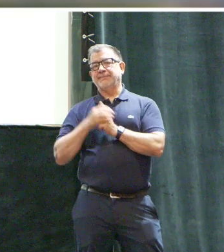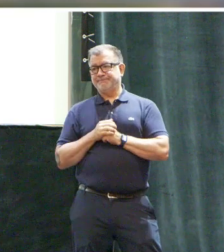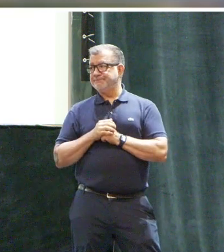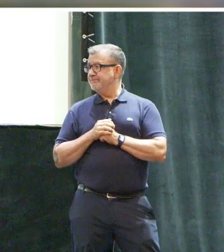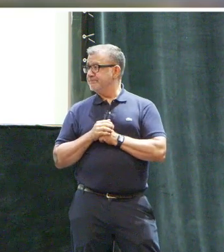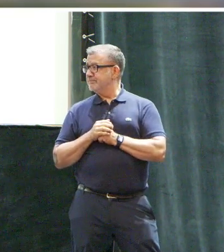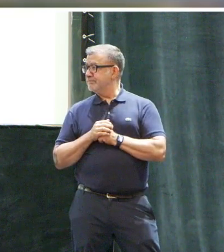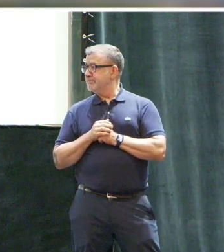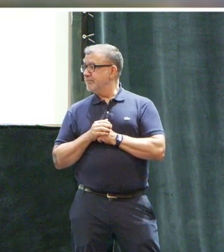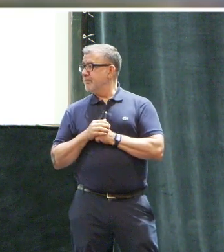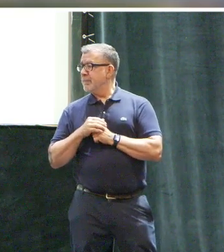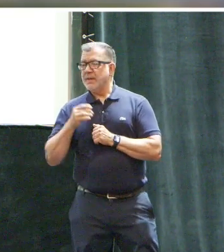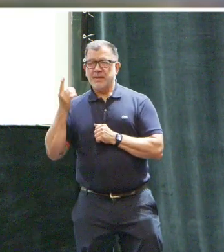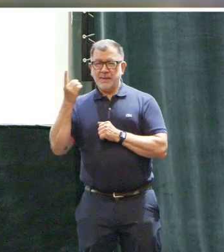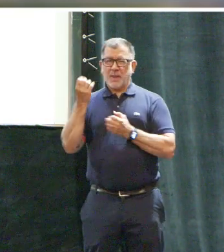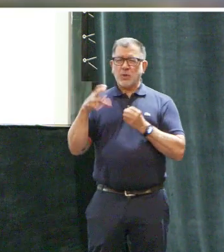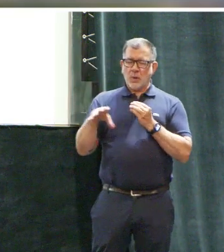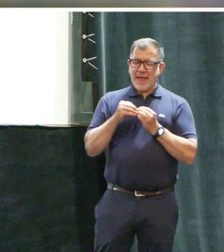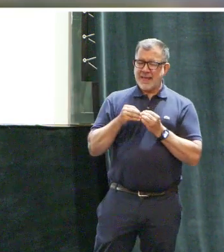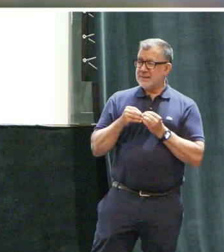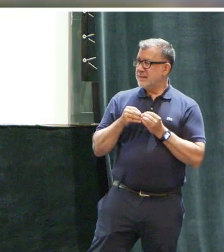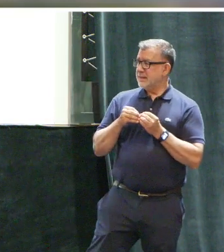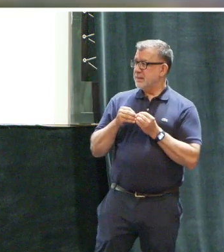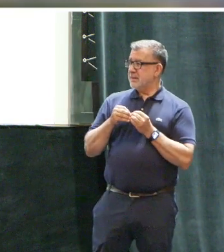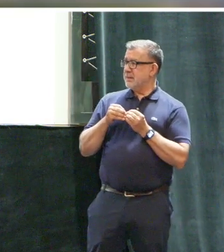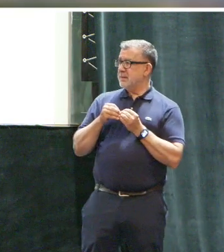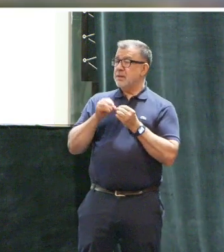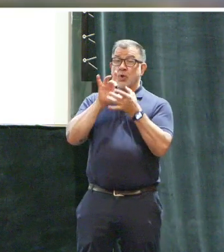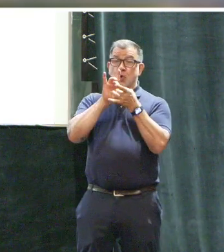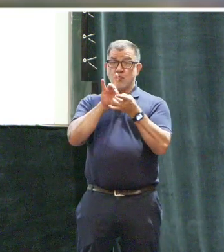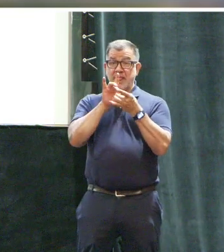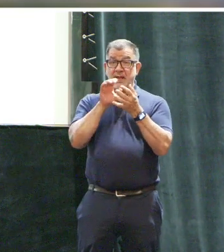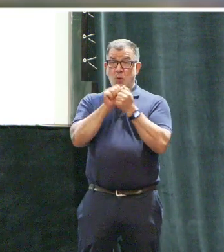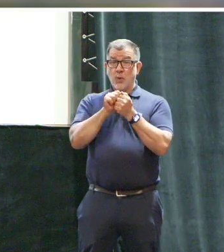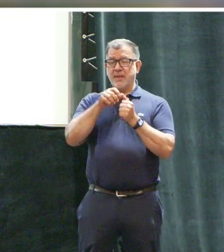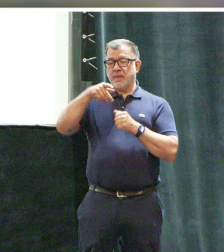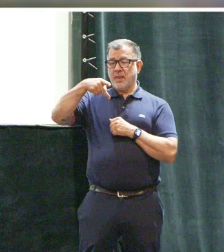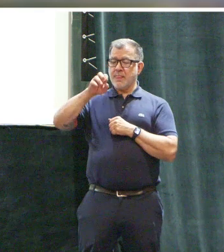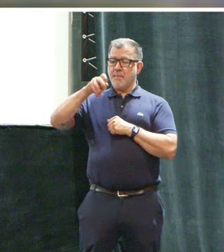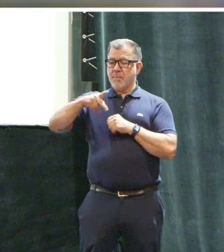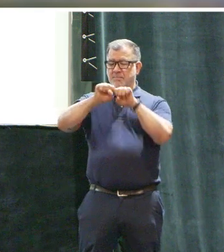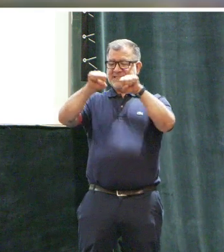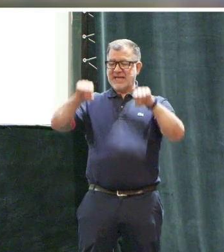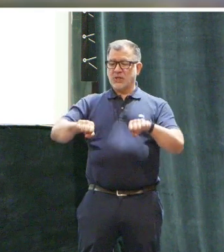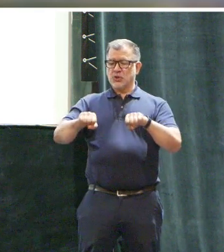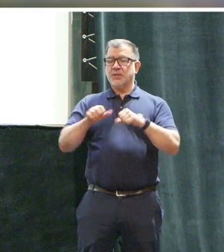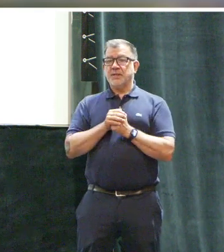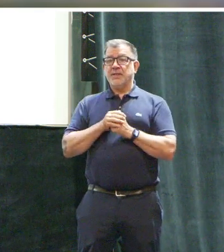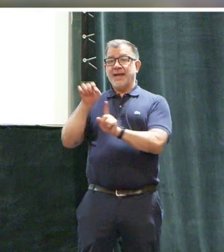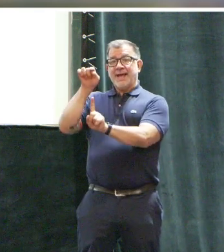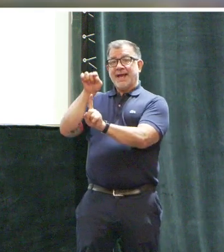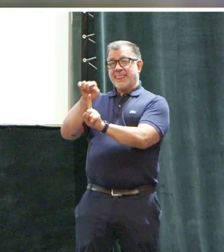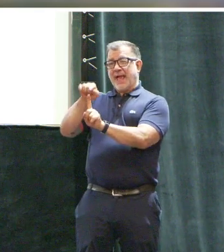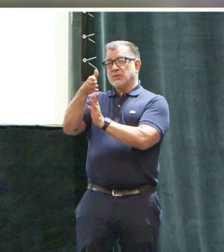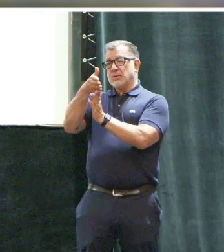Just to add one more thought to that, with respect to the pump station, that is a portion